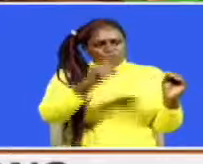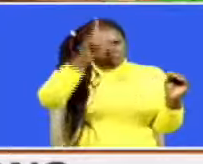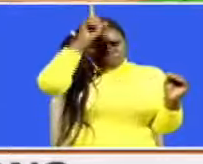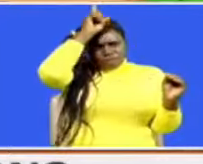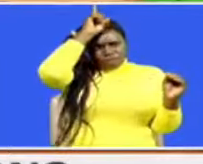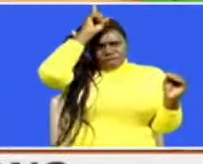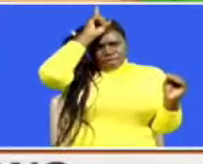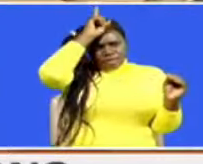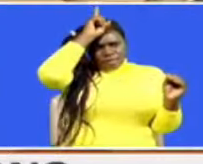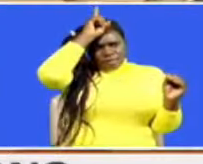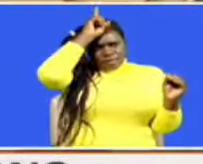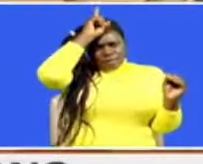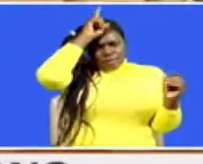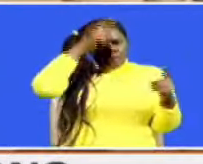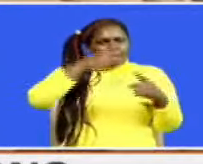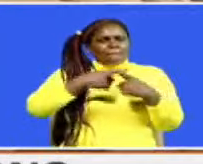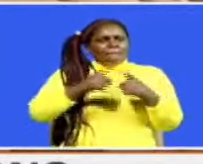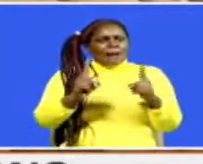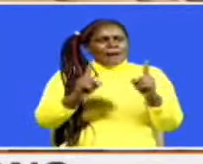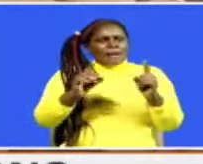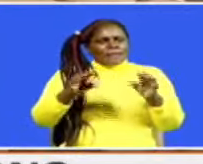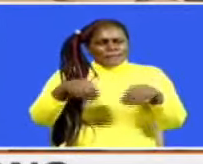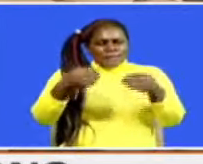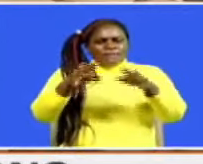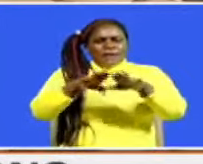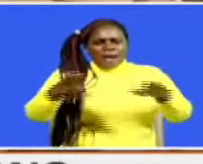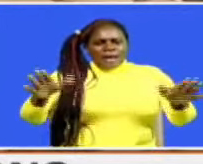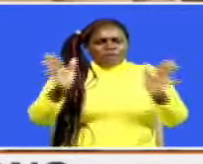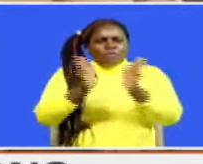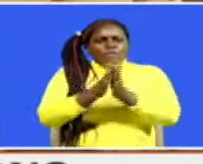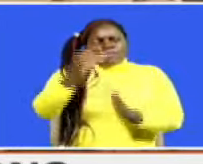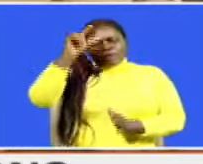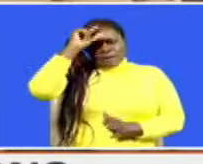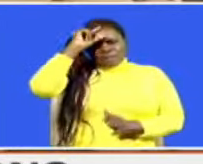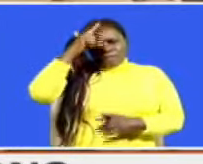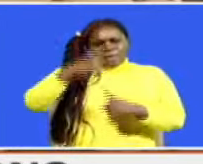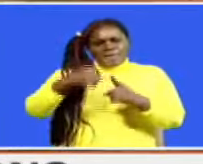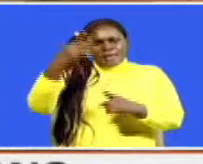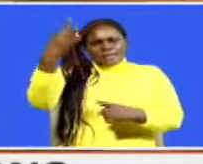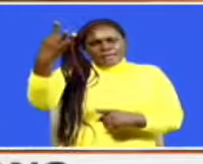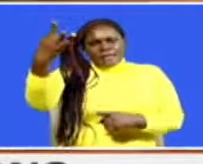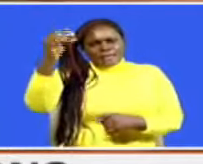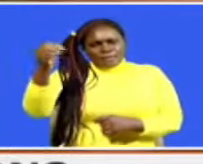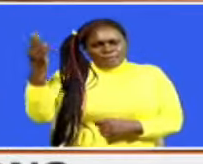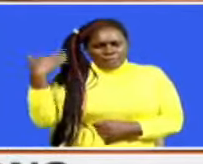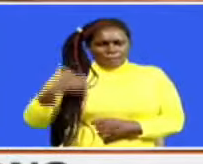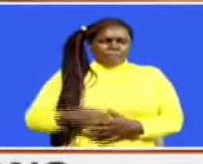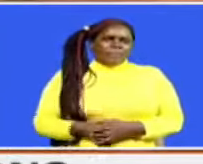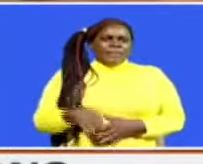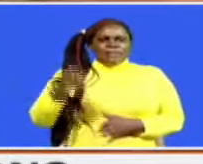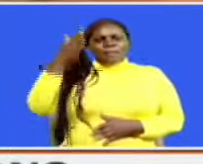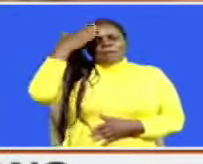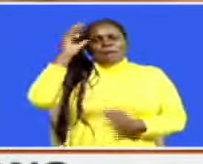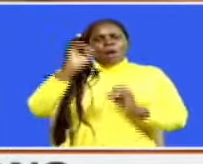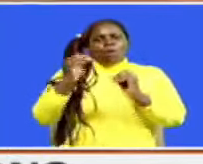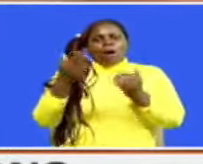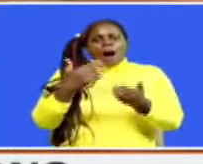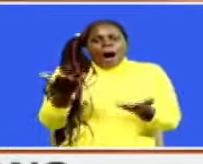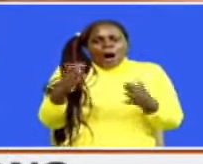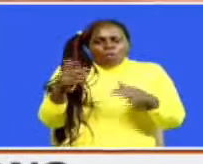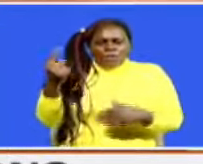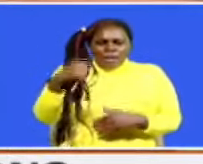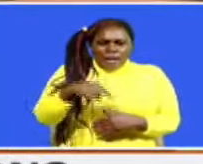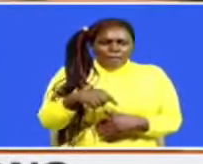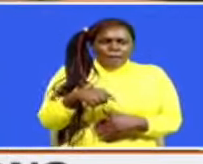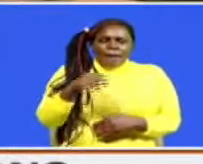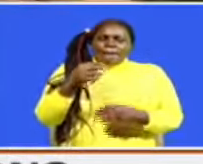home, but insists she was given the piece of land by the government 30 years ago. They don't know how we came here. In fact,